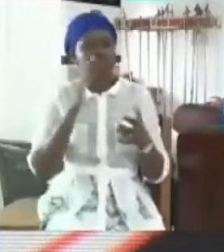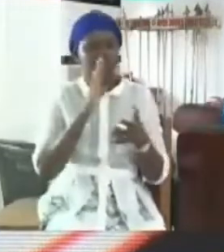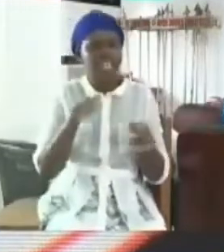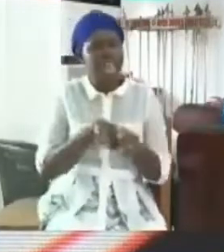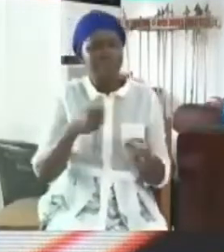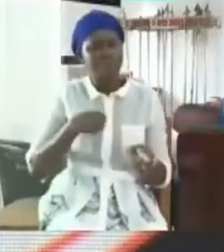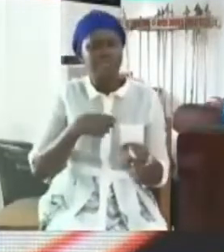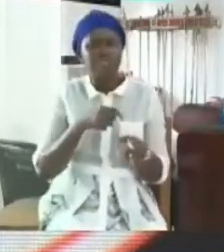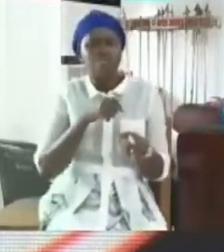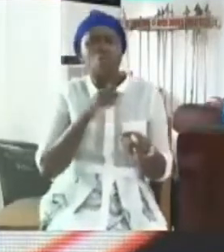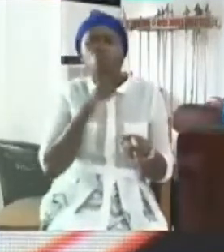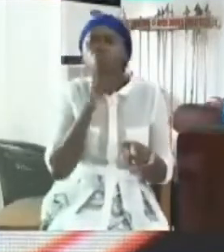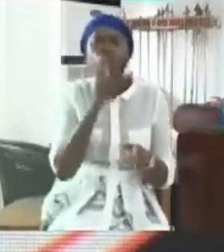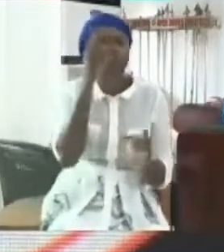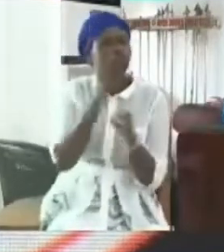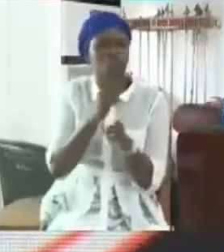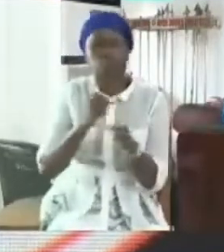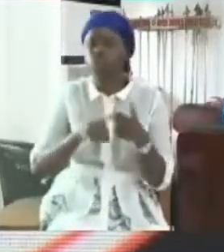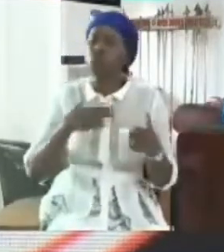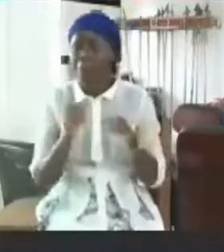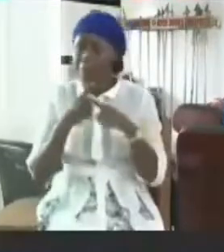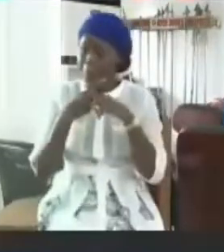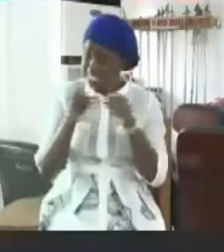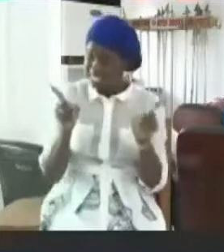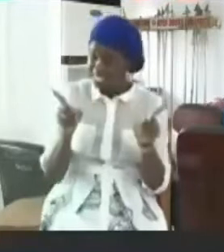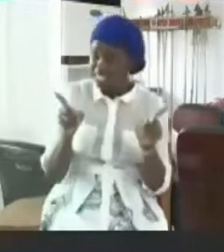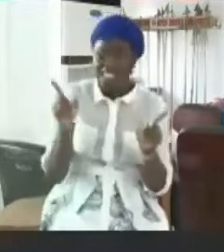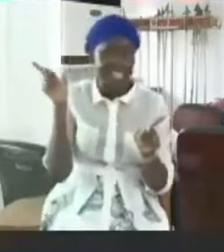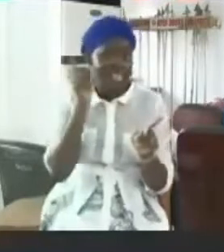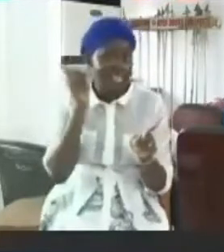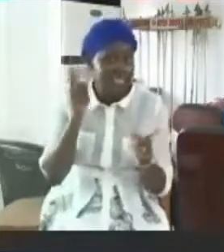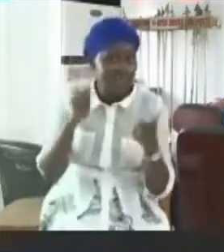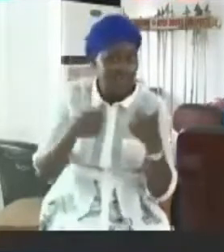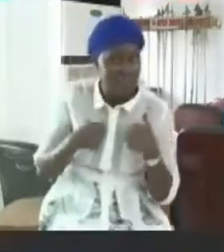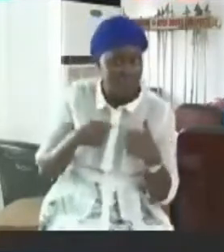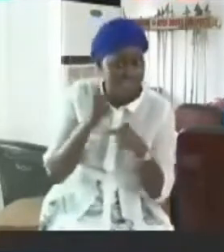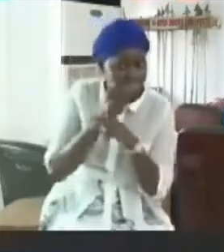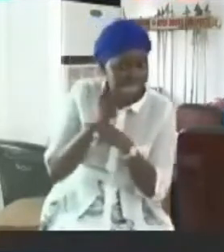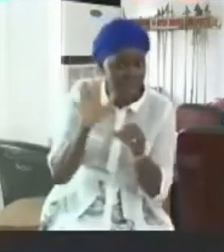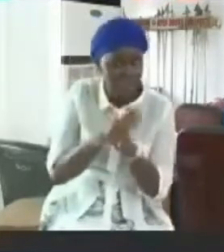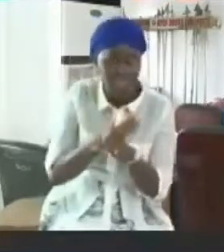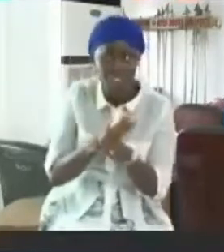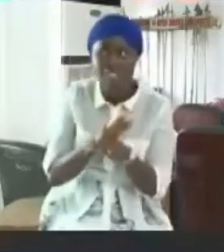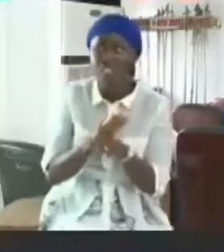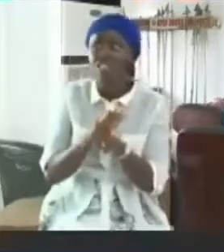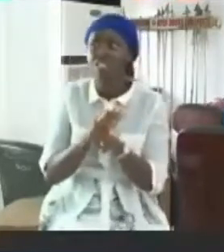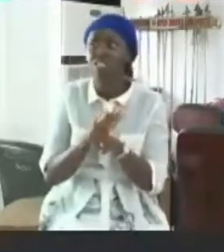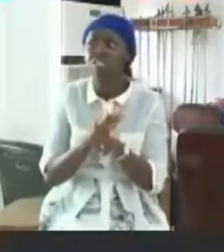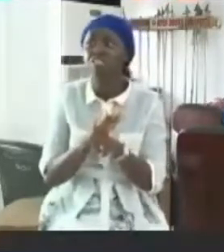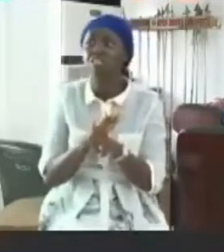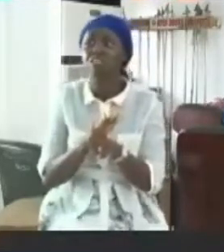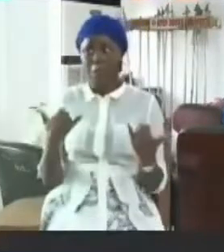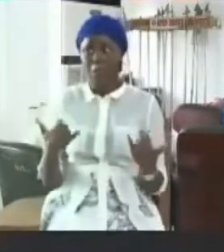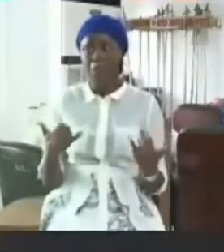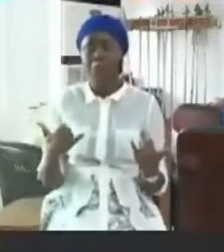of all, and I like it that way. Listen to me carefully. So if you are going to quote me